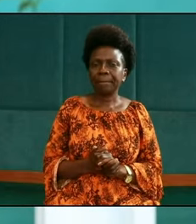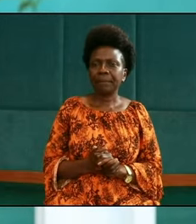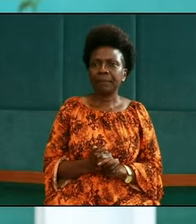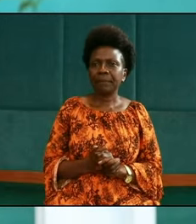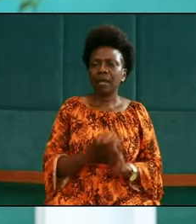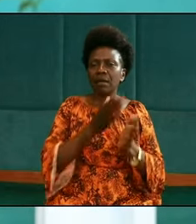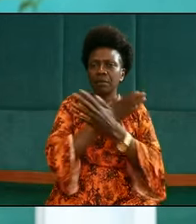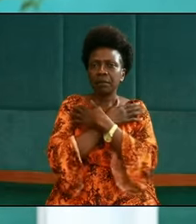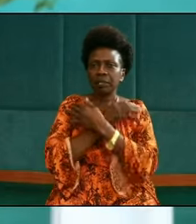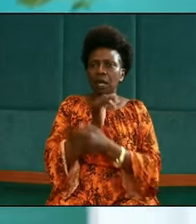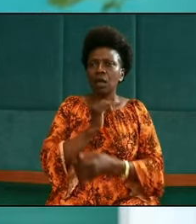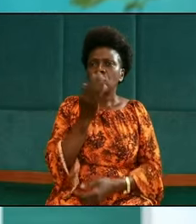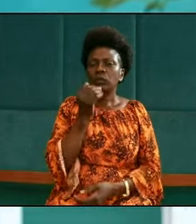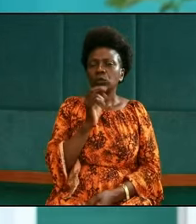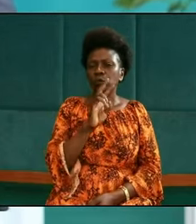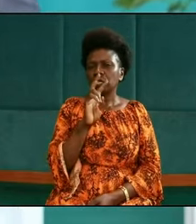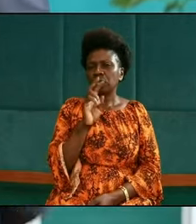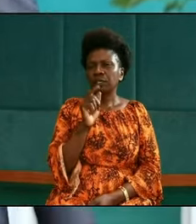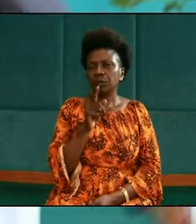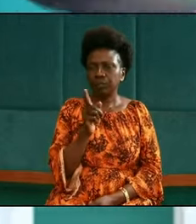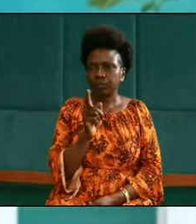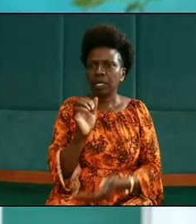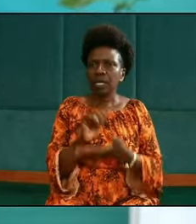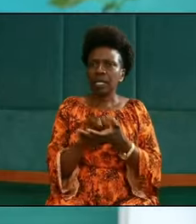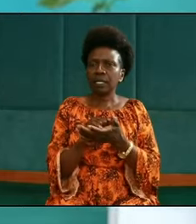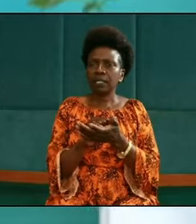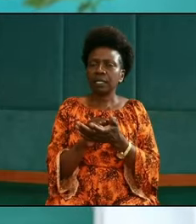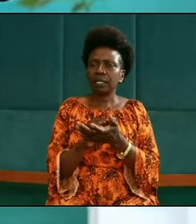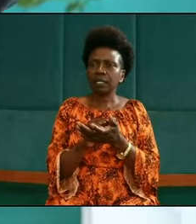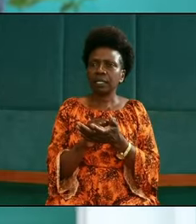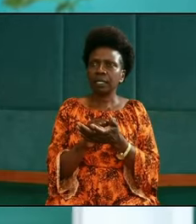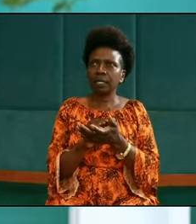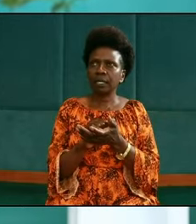My friend, I want you to see that